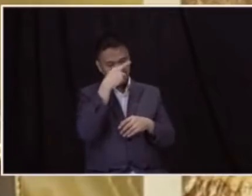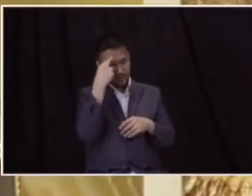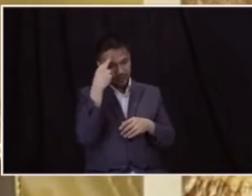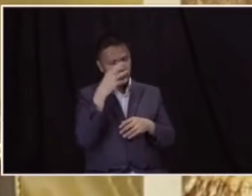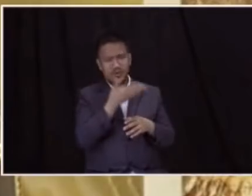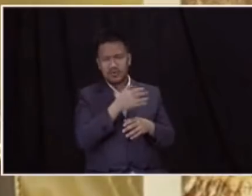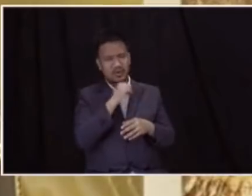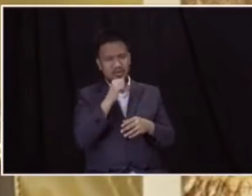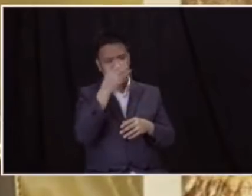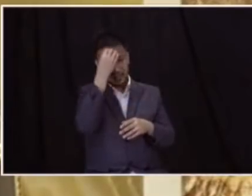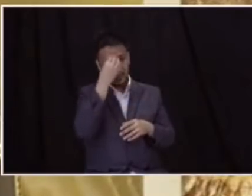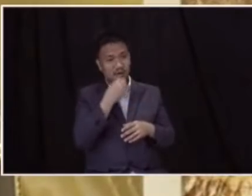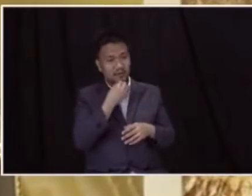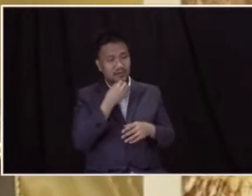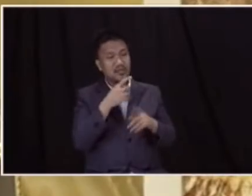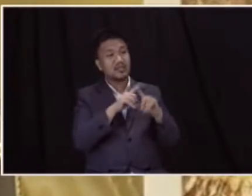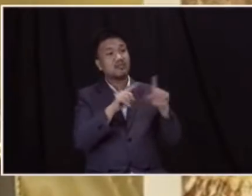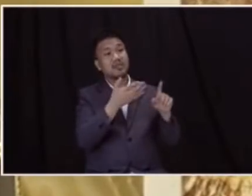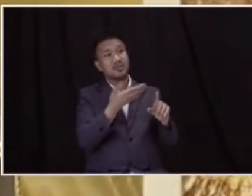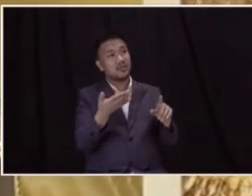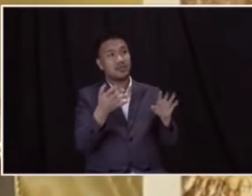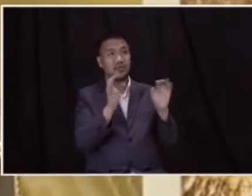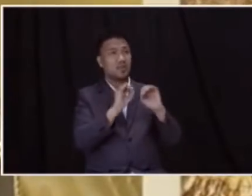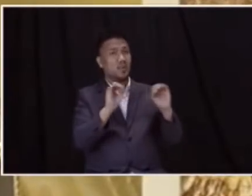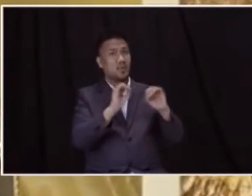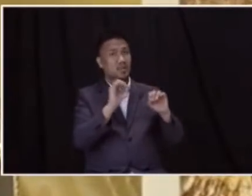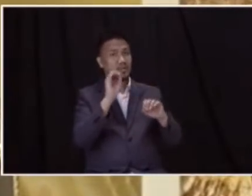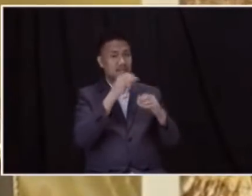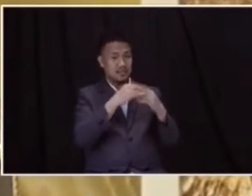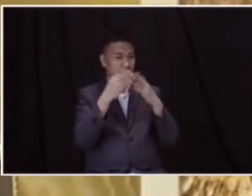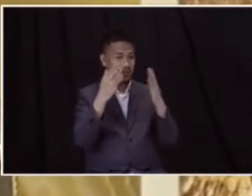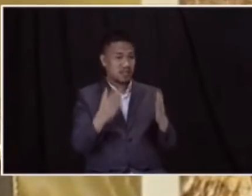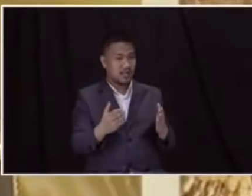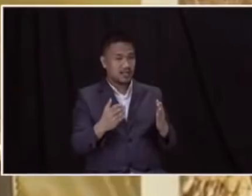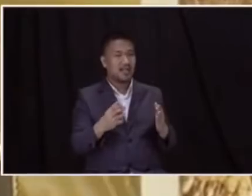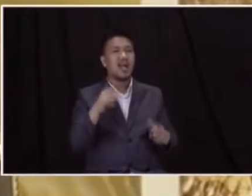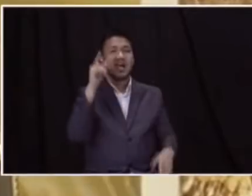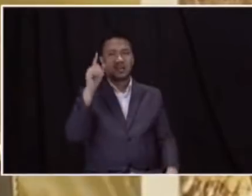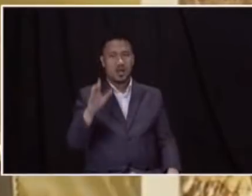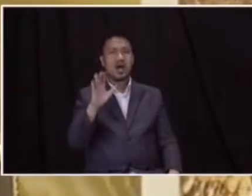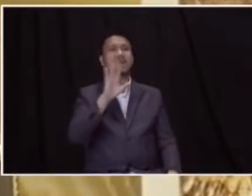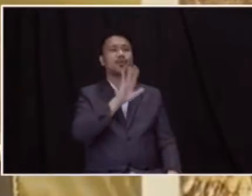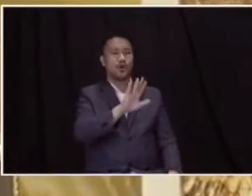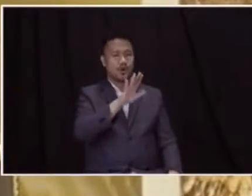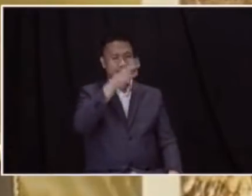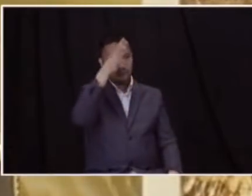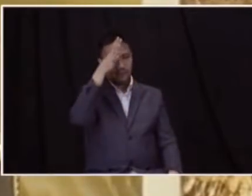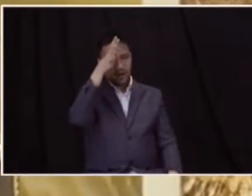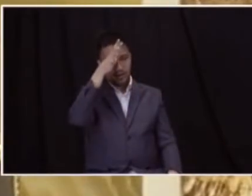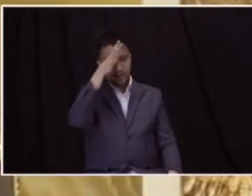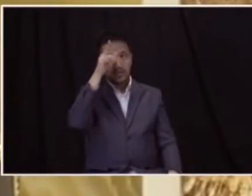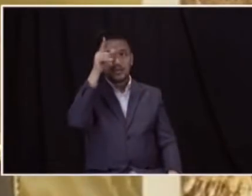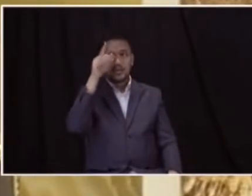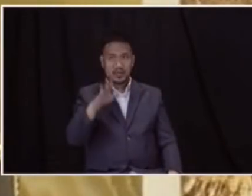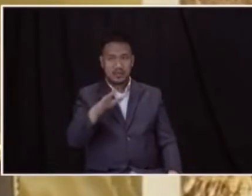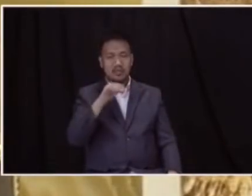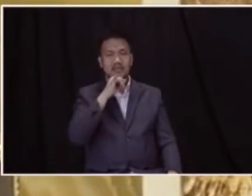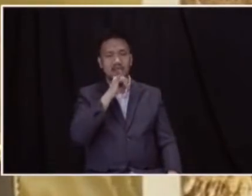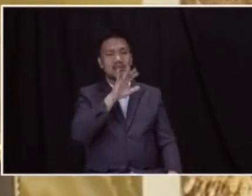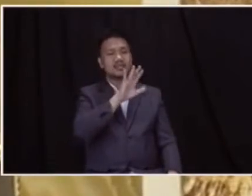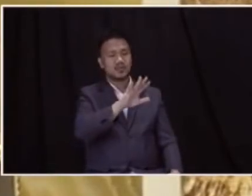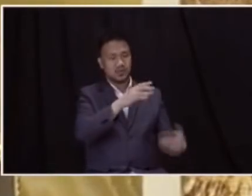orphans. You are not shepherdless. God is your Father. God